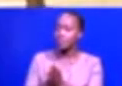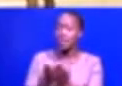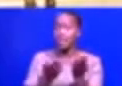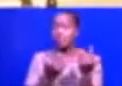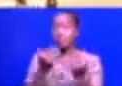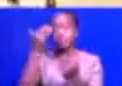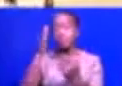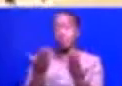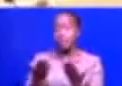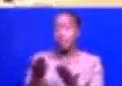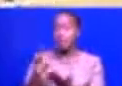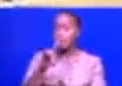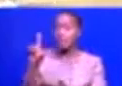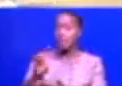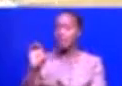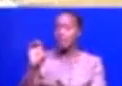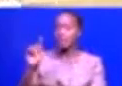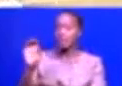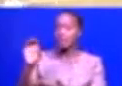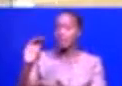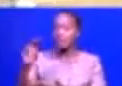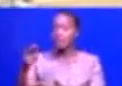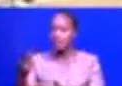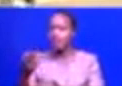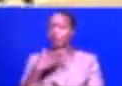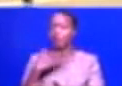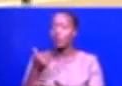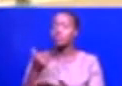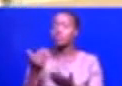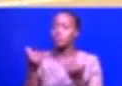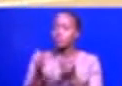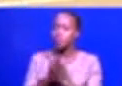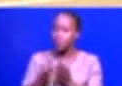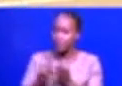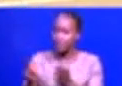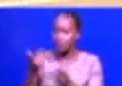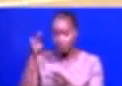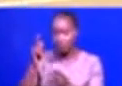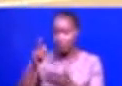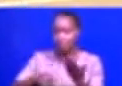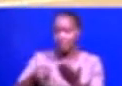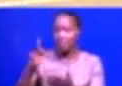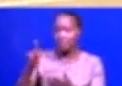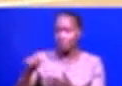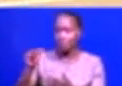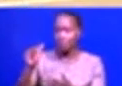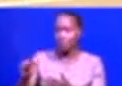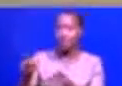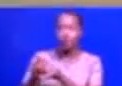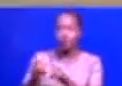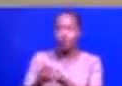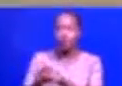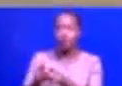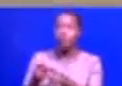how ZTech wants to play Medina. We don't know what KPA has planned for Medina. But again, around that, the teams could